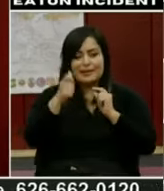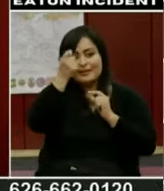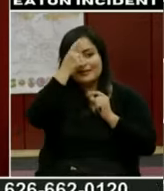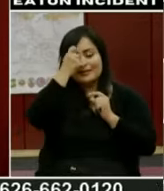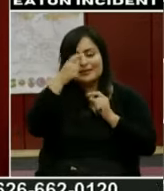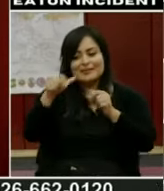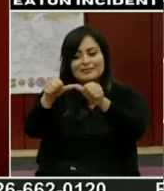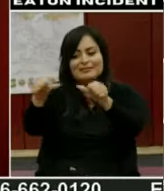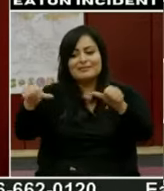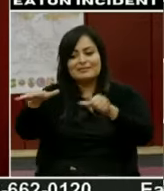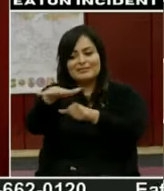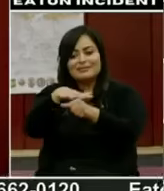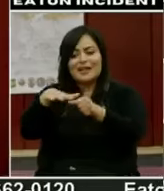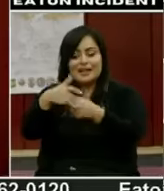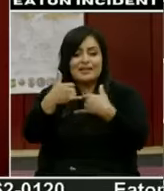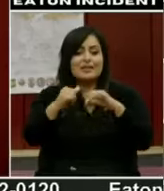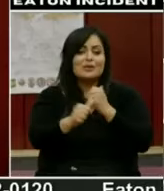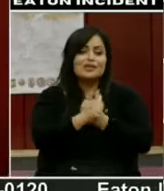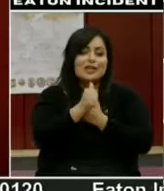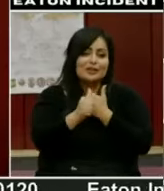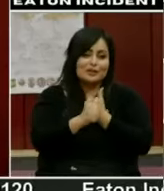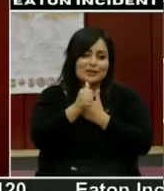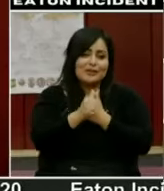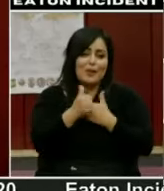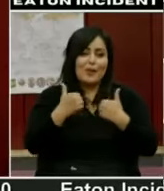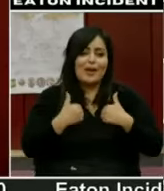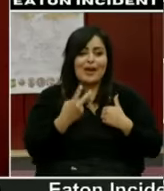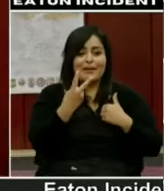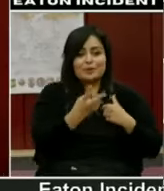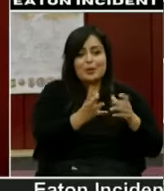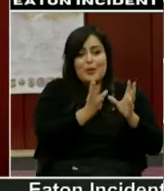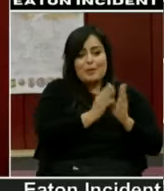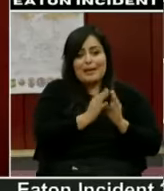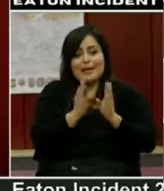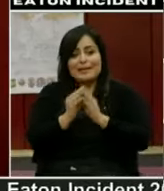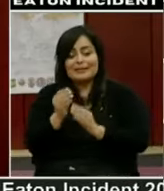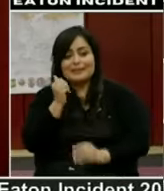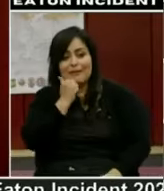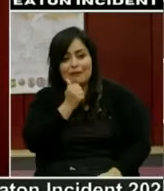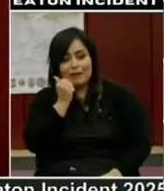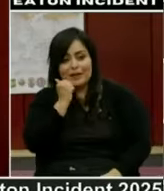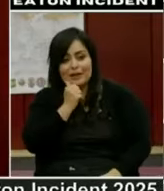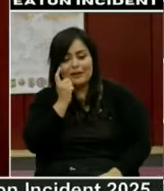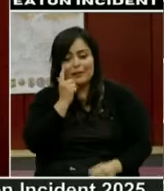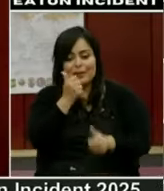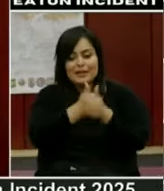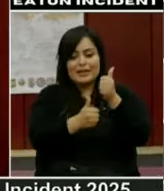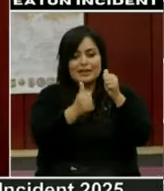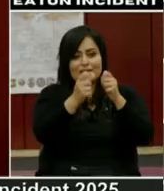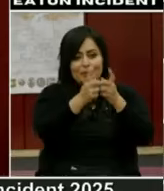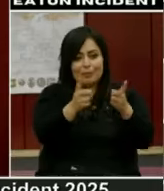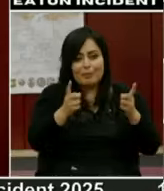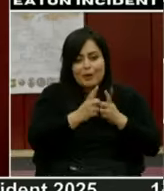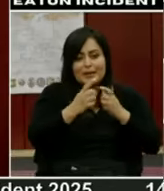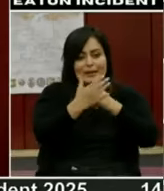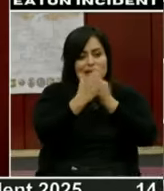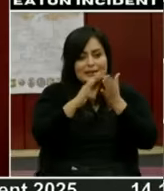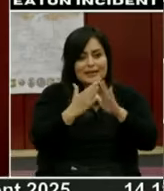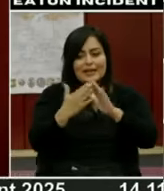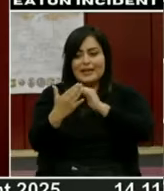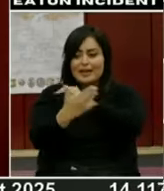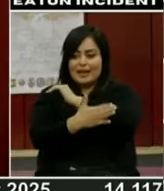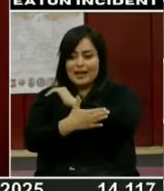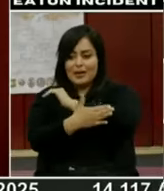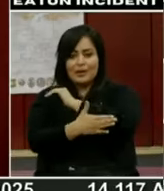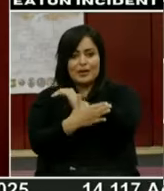still very dangerous out there. We have 2 meetings a day with all the departments that are involved with the cities and the county